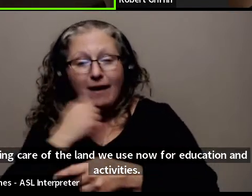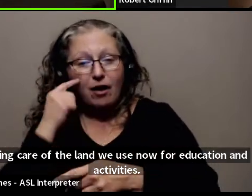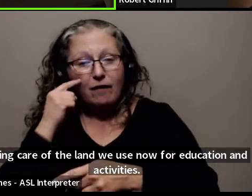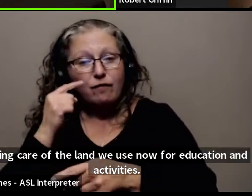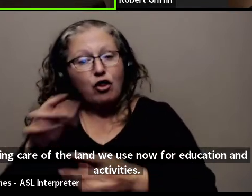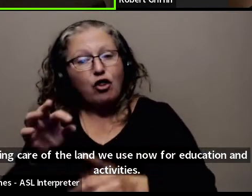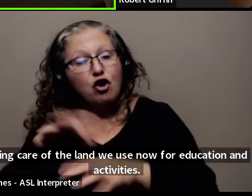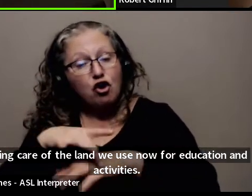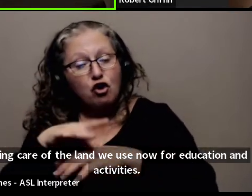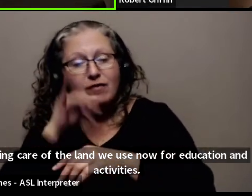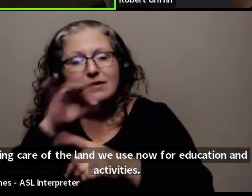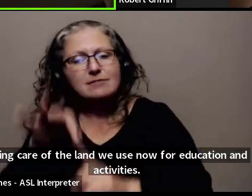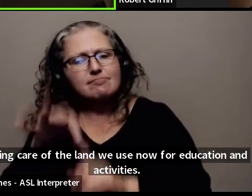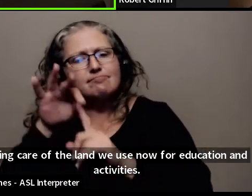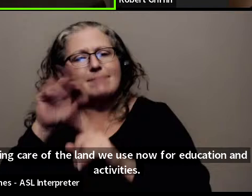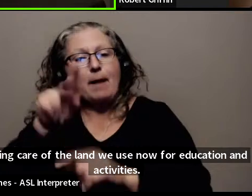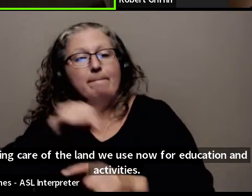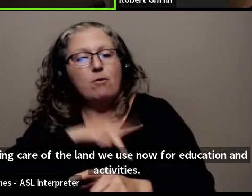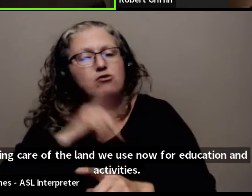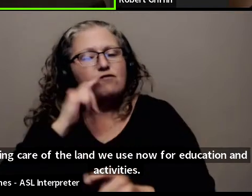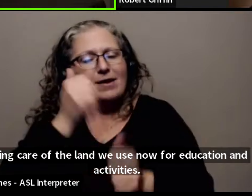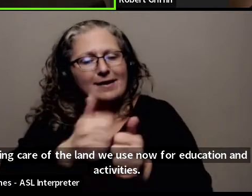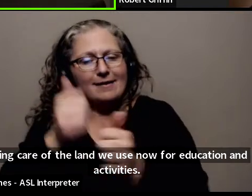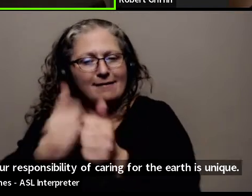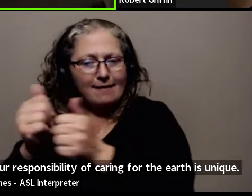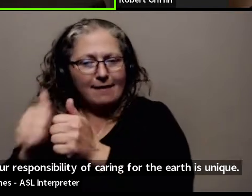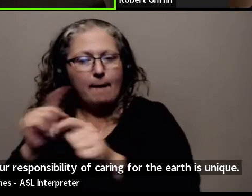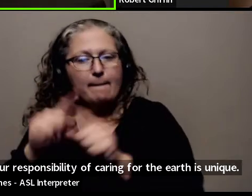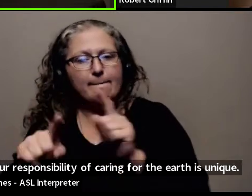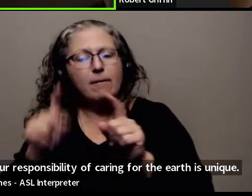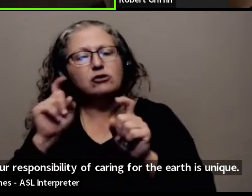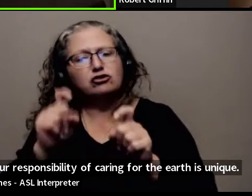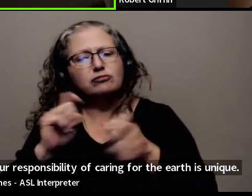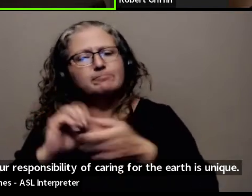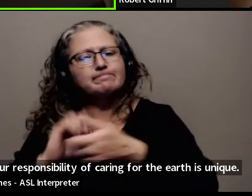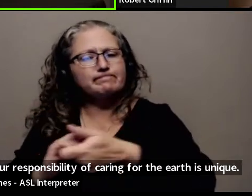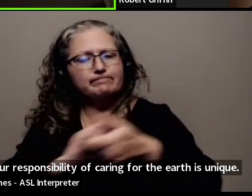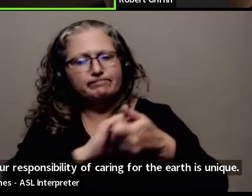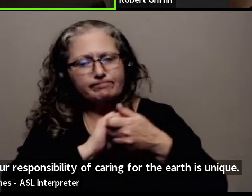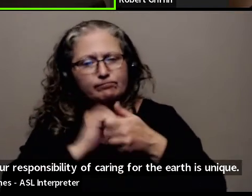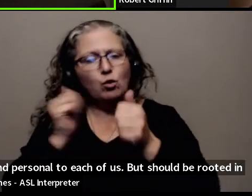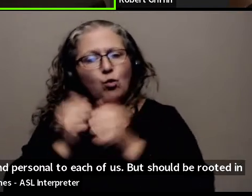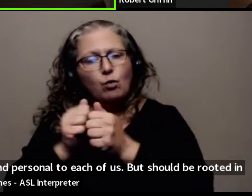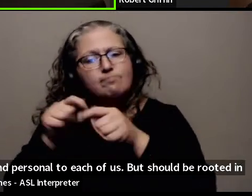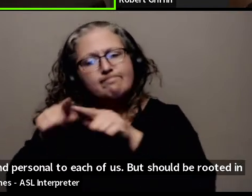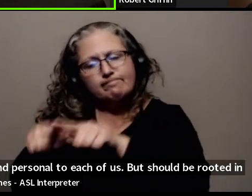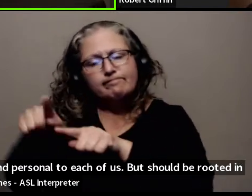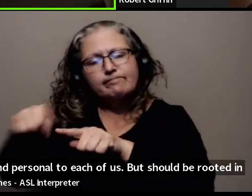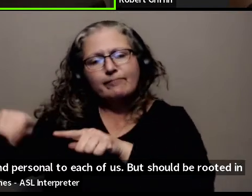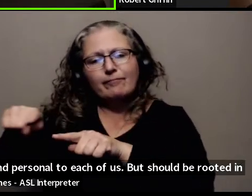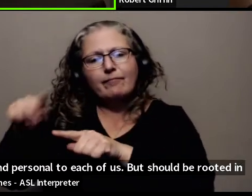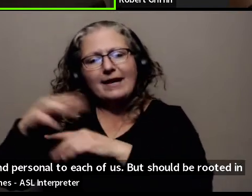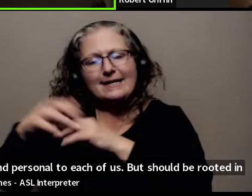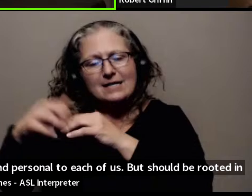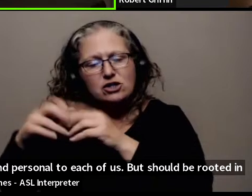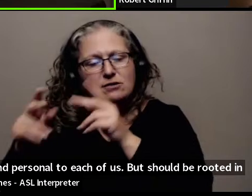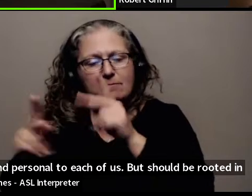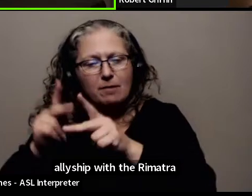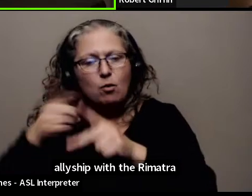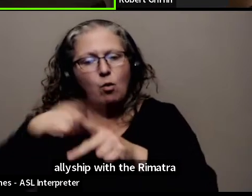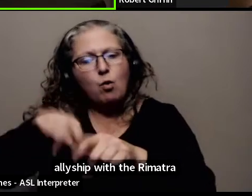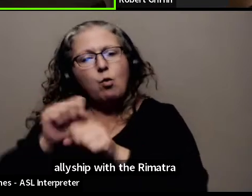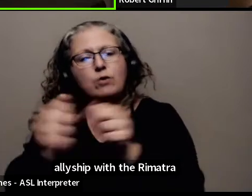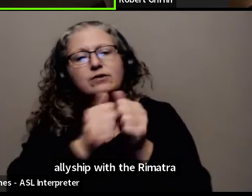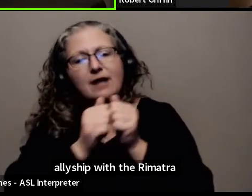unique and personal to each of us, but should be rooted in allyship with the Ramaytush Ohlone, so we can work together to protect